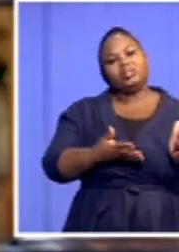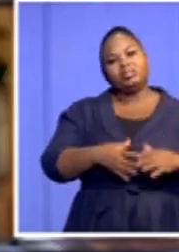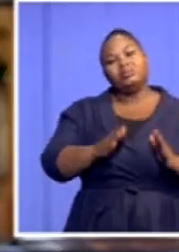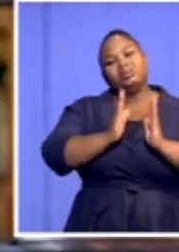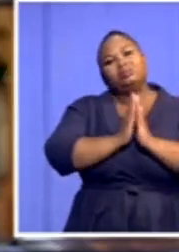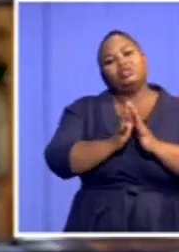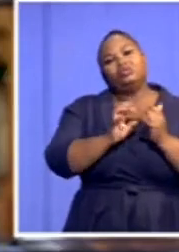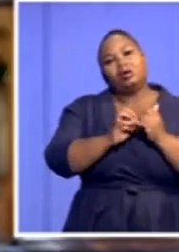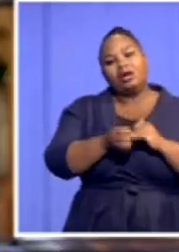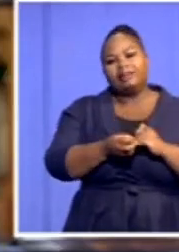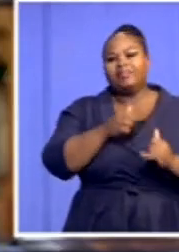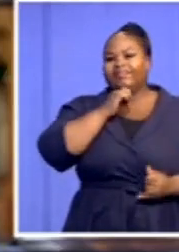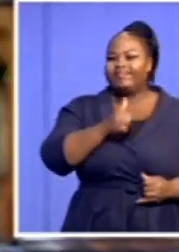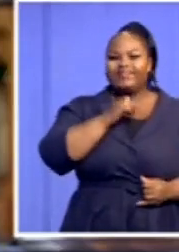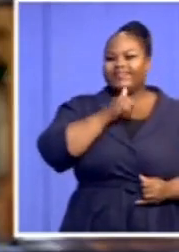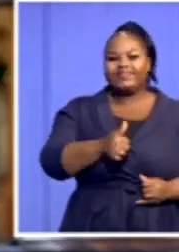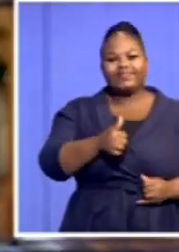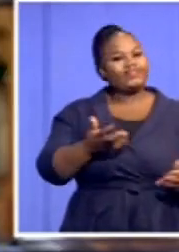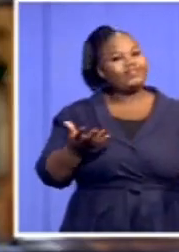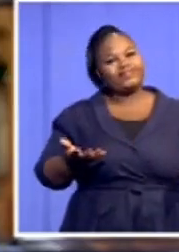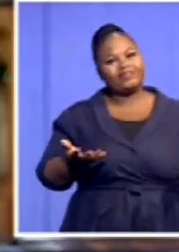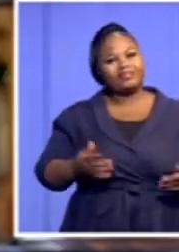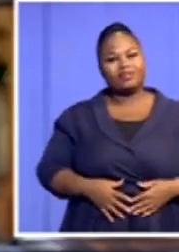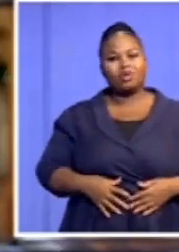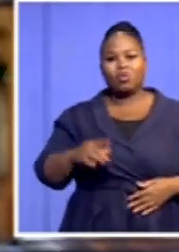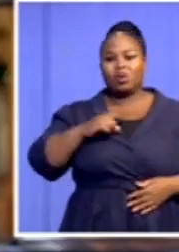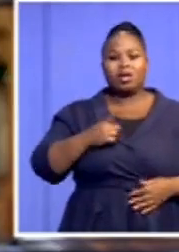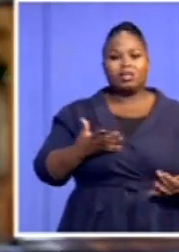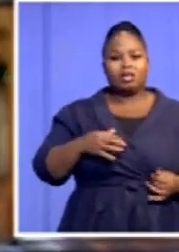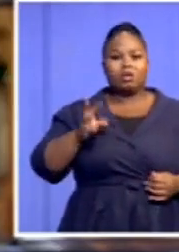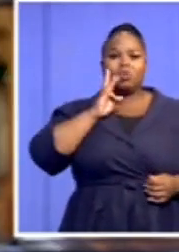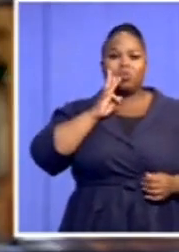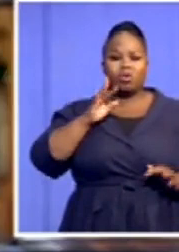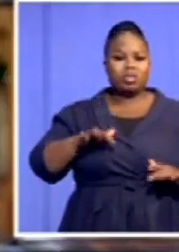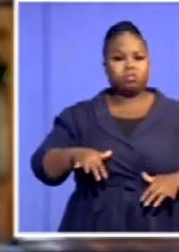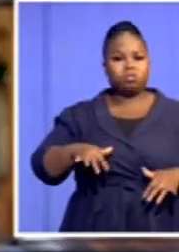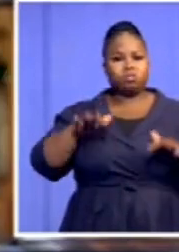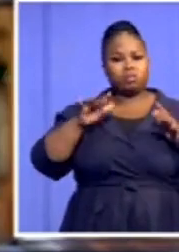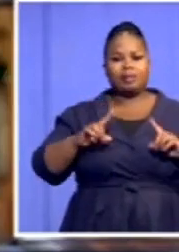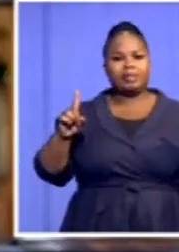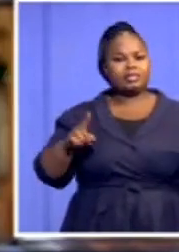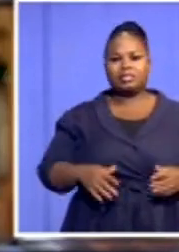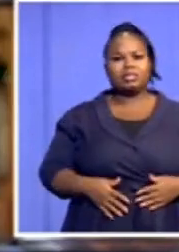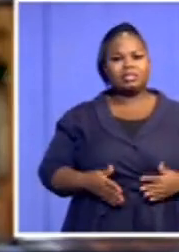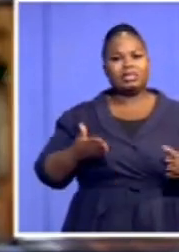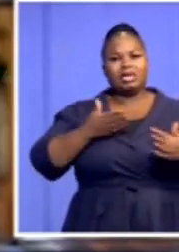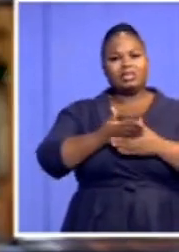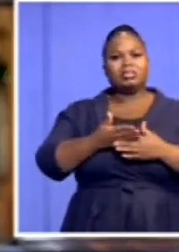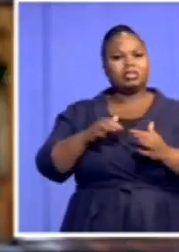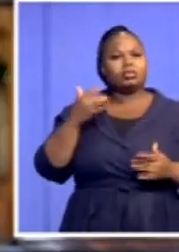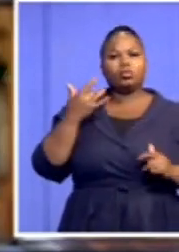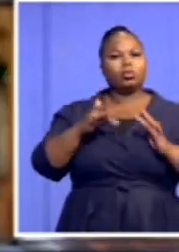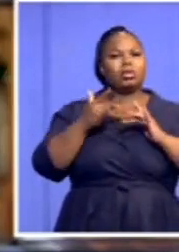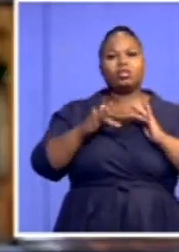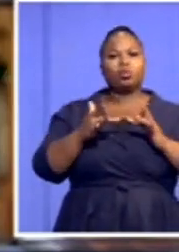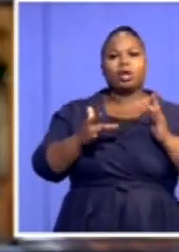of the rising flood water, without access to network, with spotty electricity